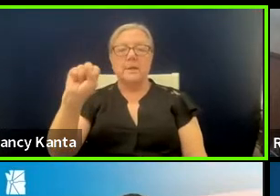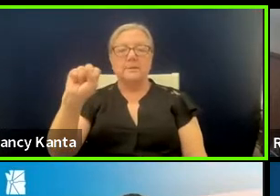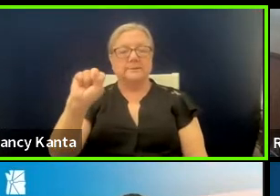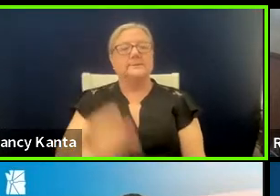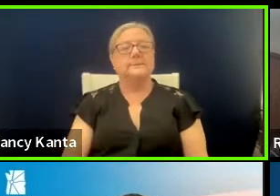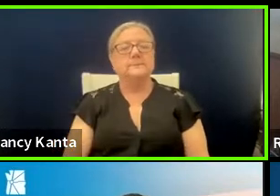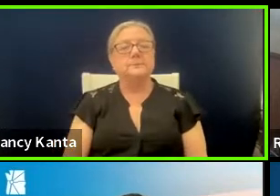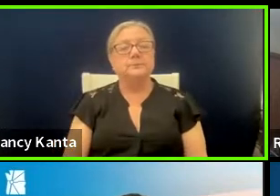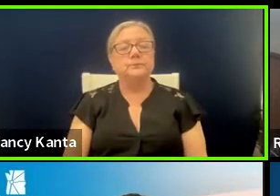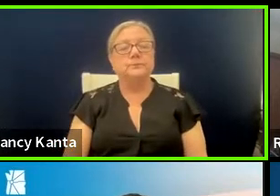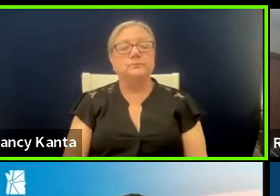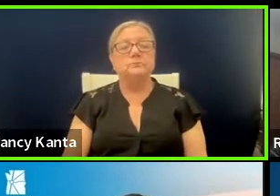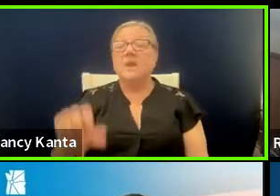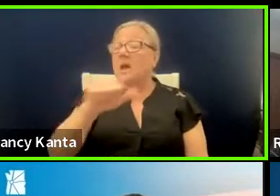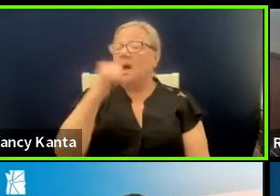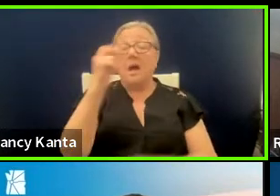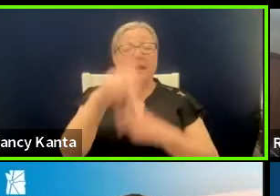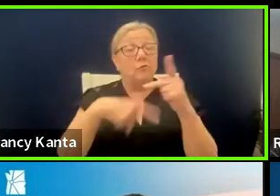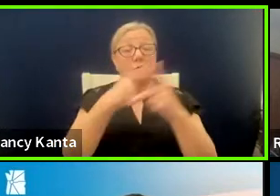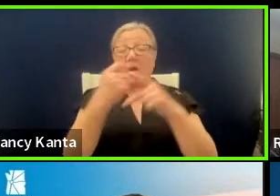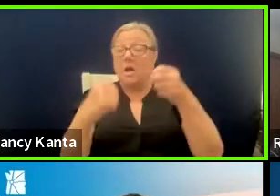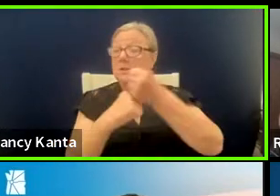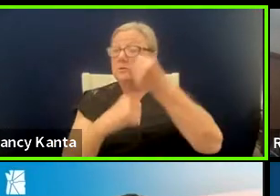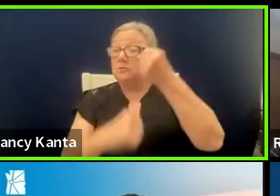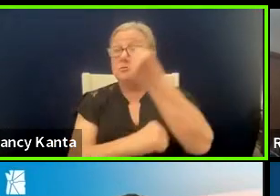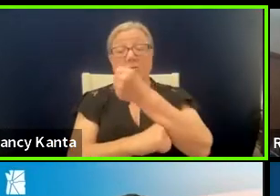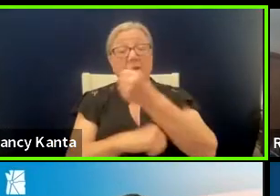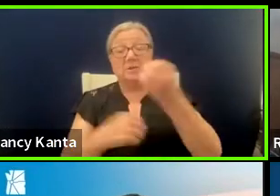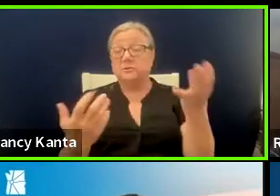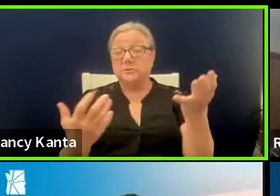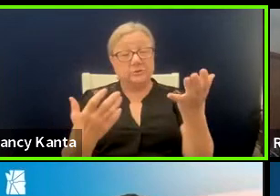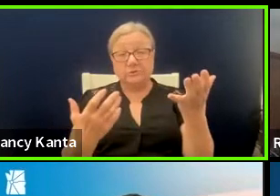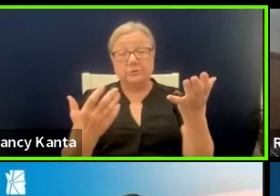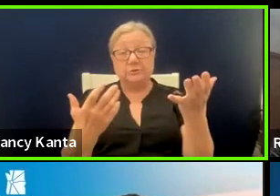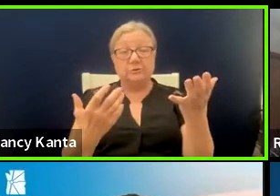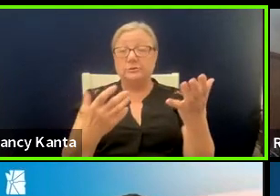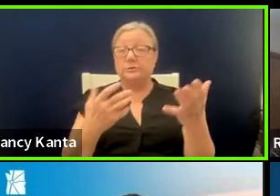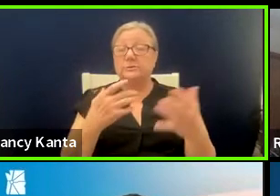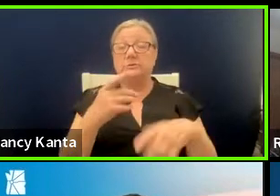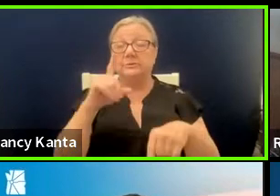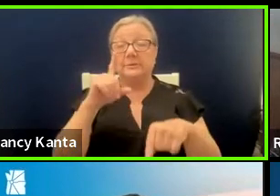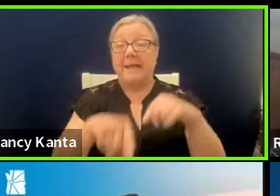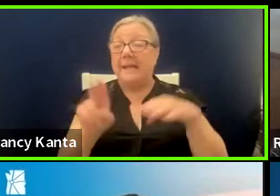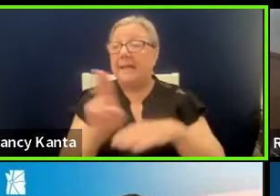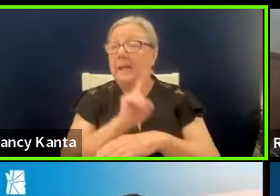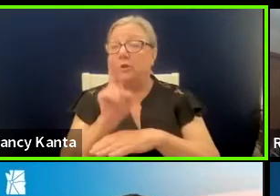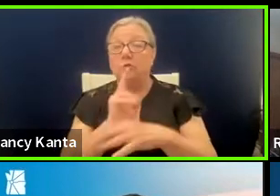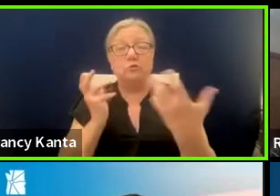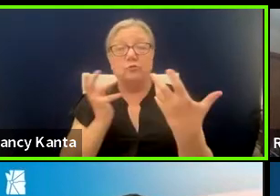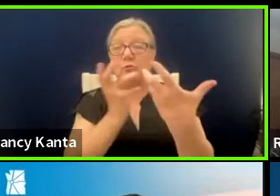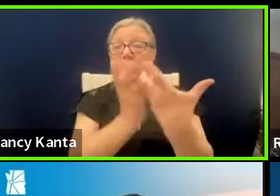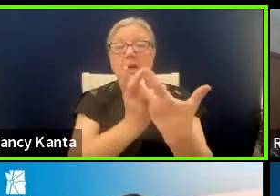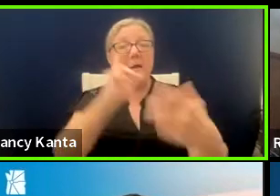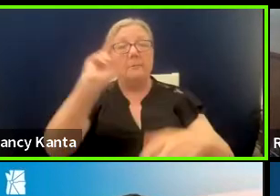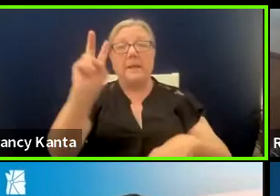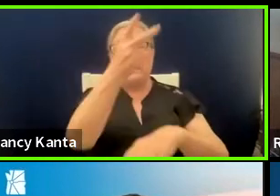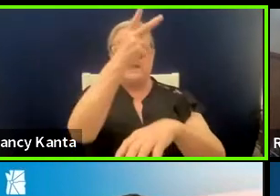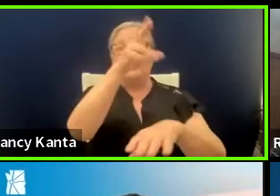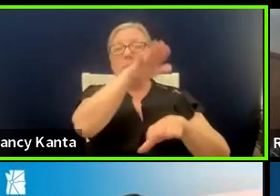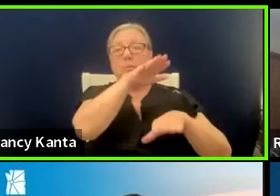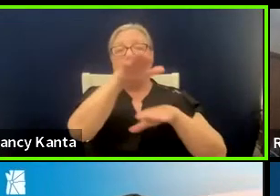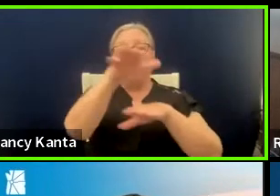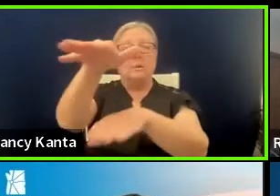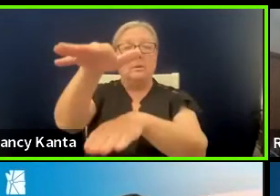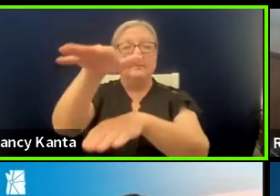configuration or structure types that you can implement to accommodate that double deck. When you get to